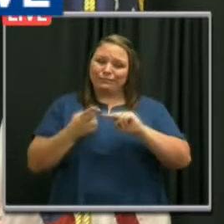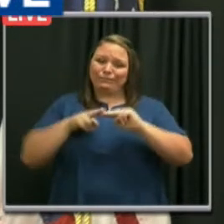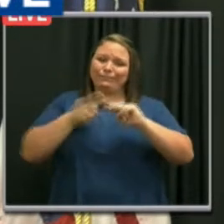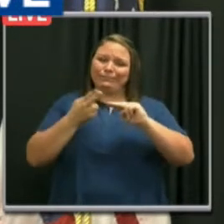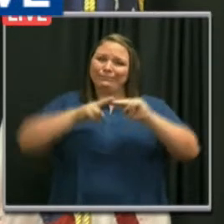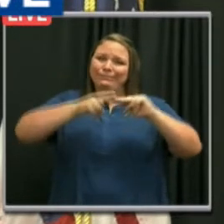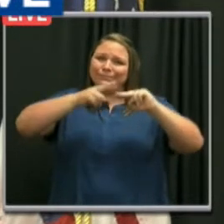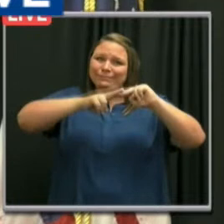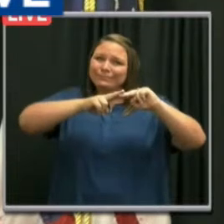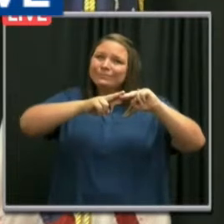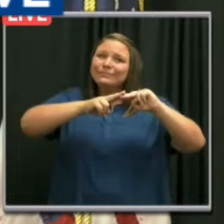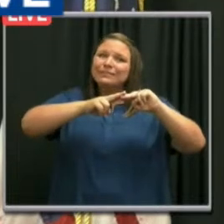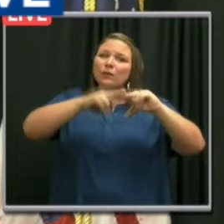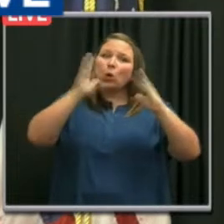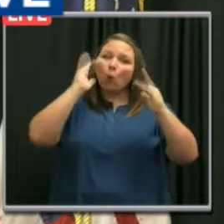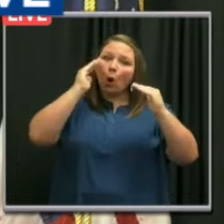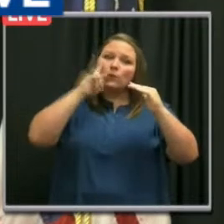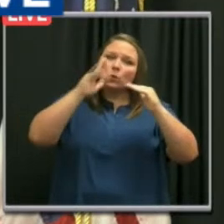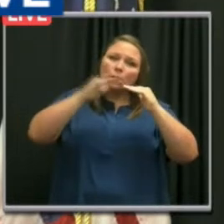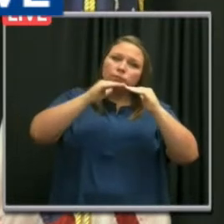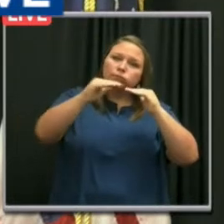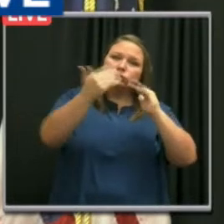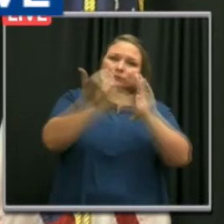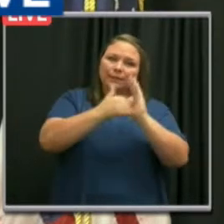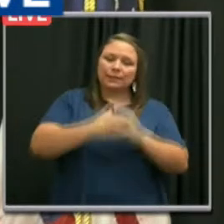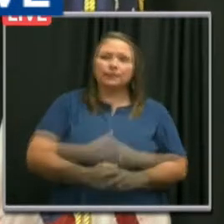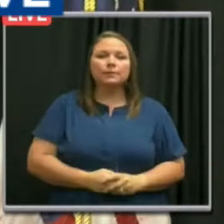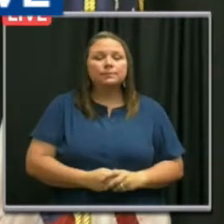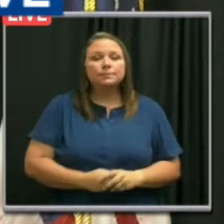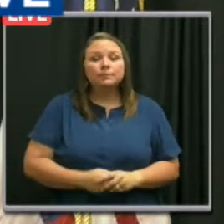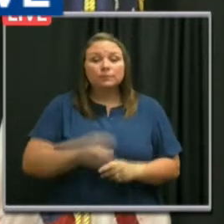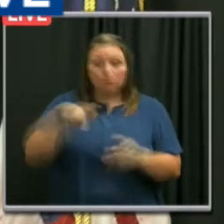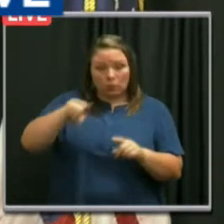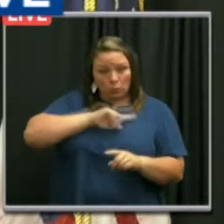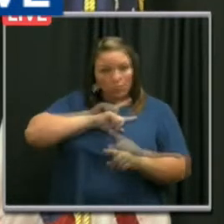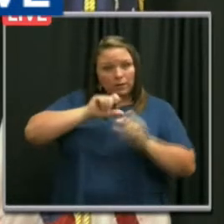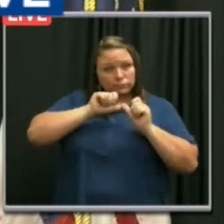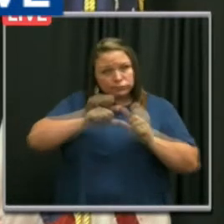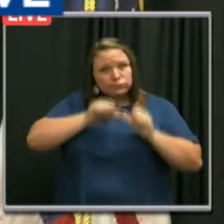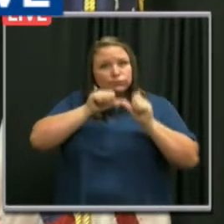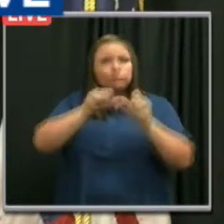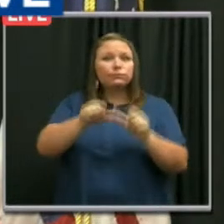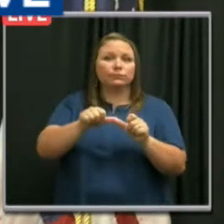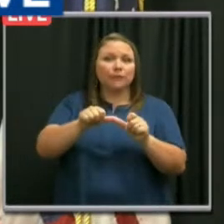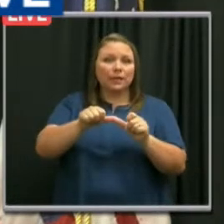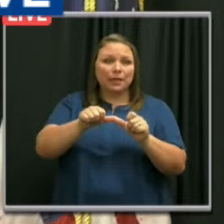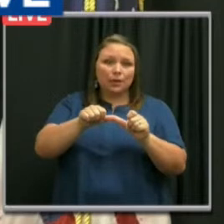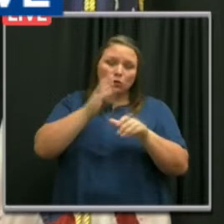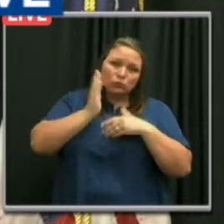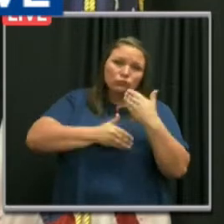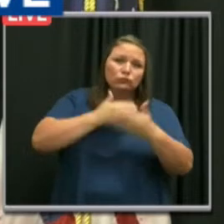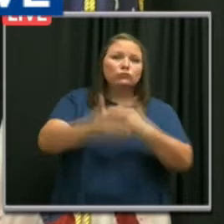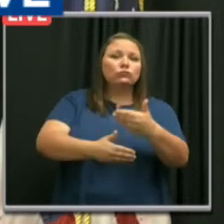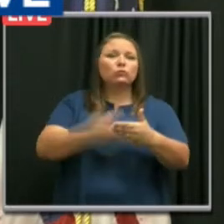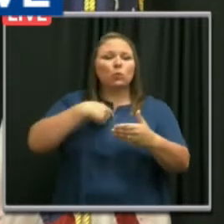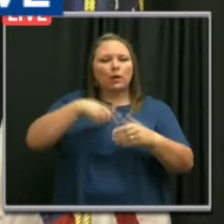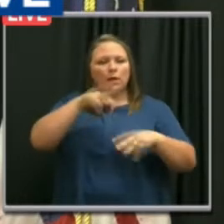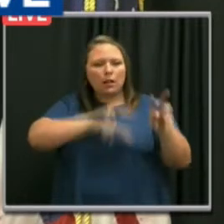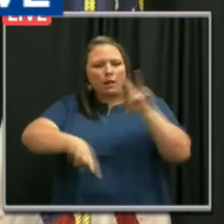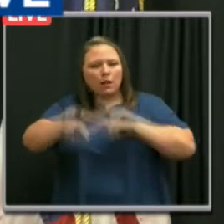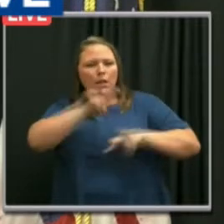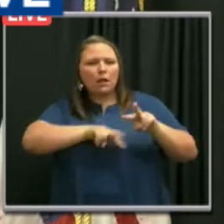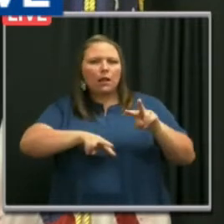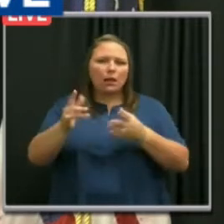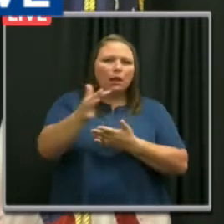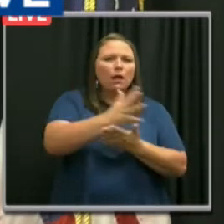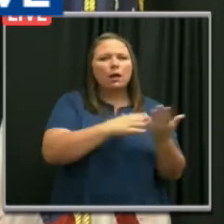increasing and hopefully showing signs of stabilizing. As we continue moving forward, we will evaluate further